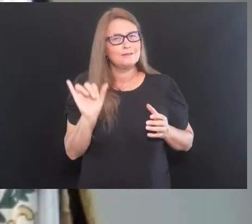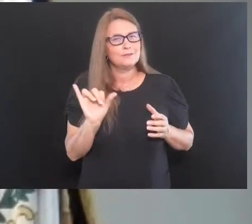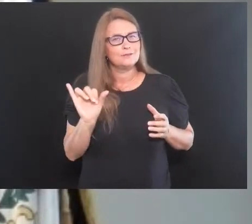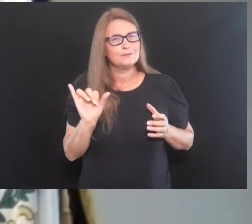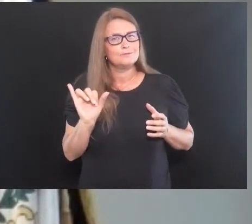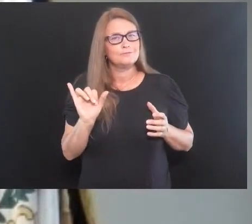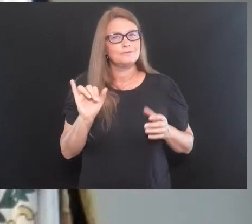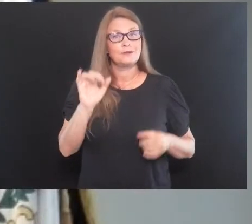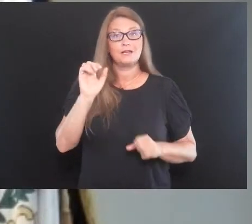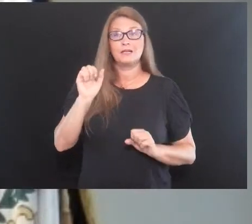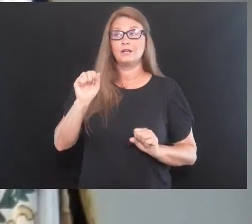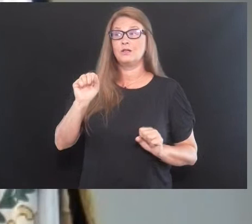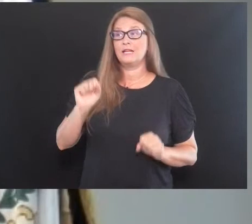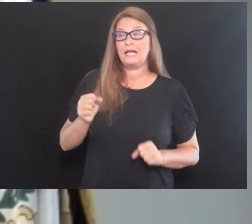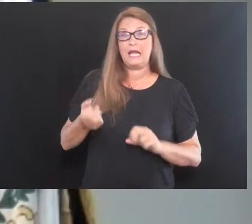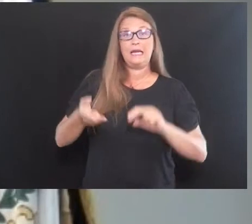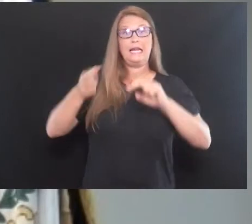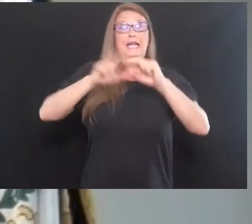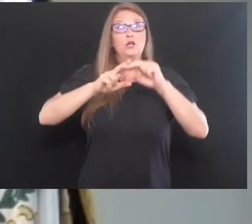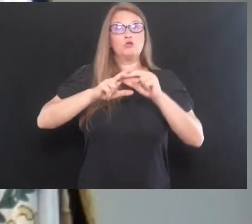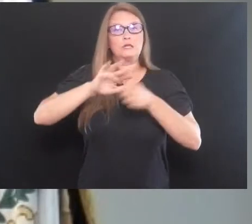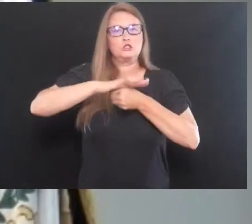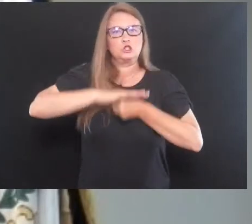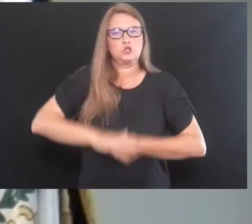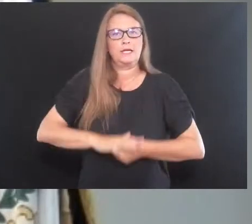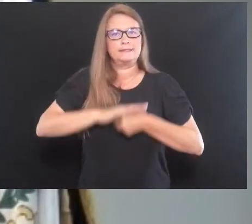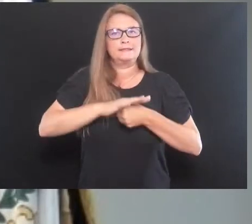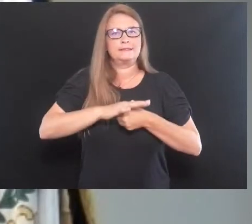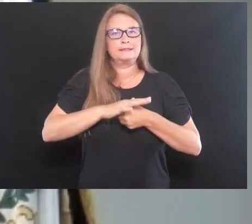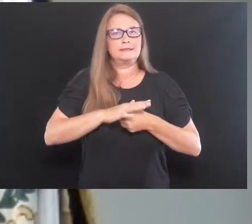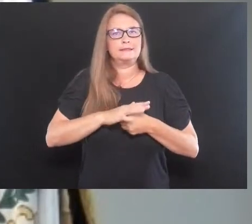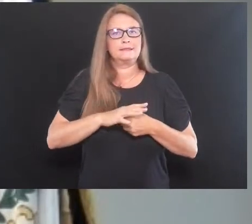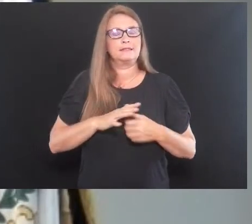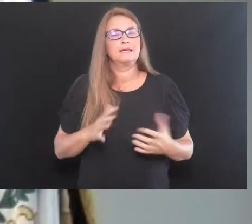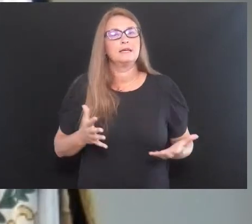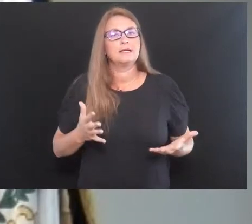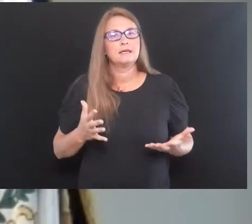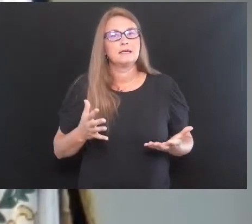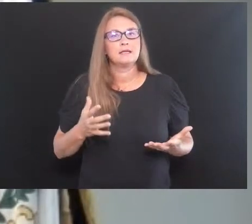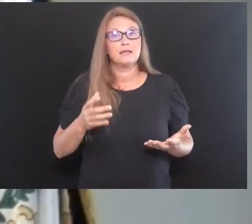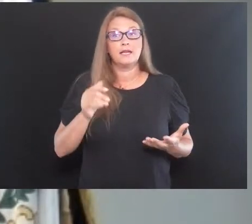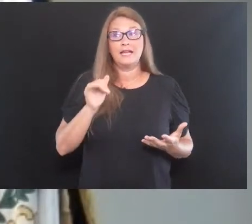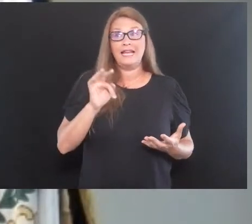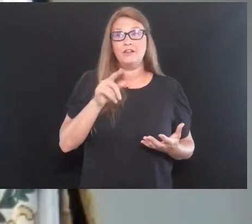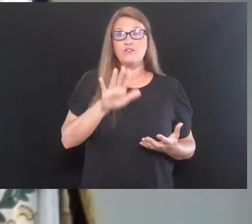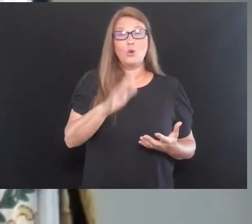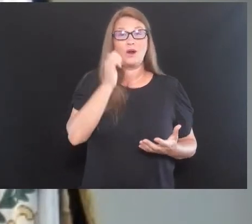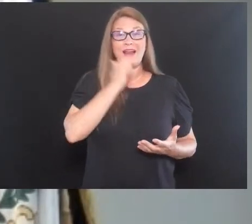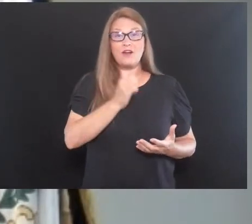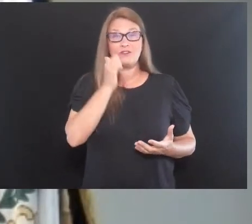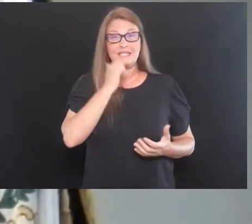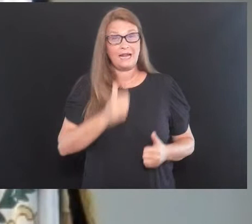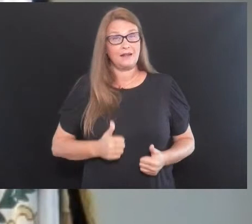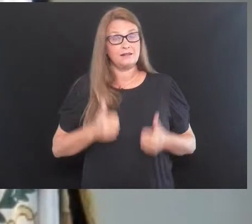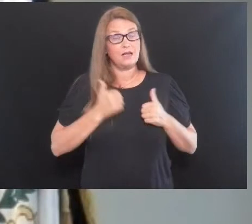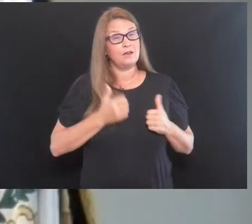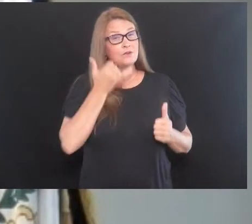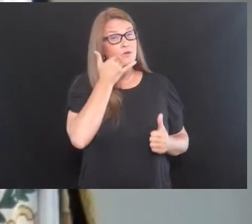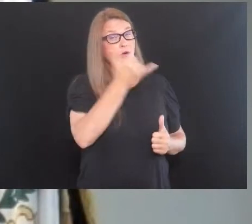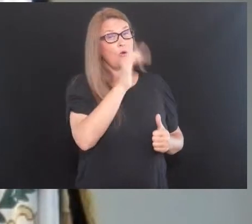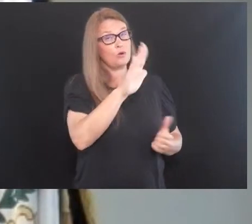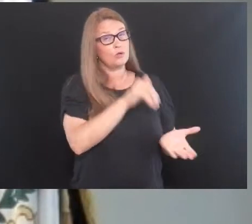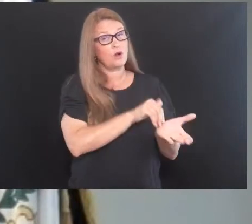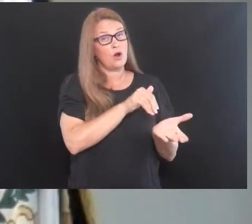stress and anxiety. If you are experiencing stress and it gets in the way of your daily life, talk to your healthcare